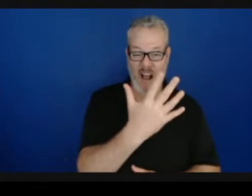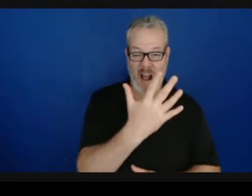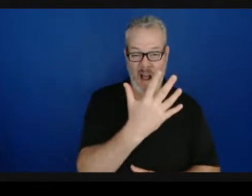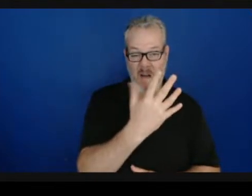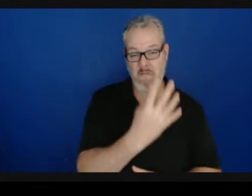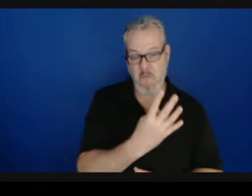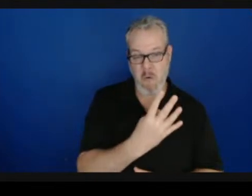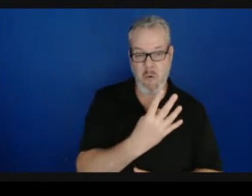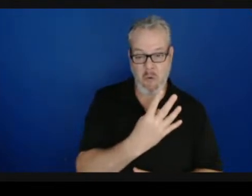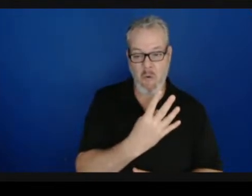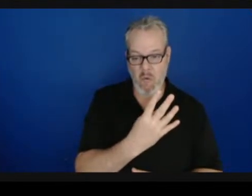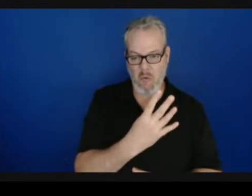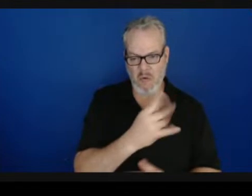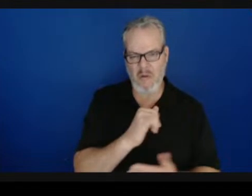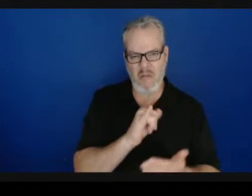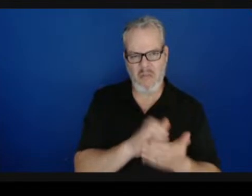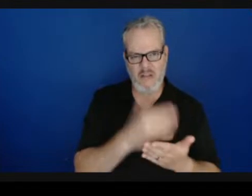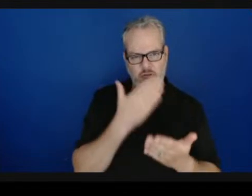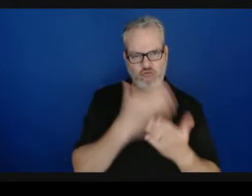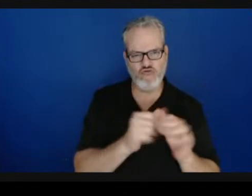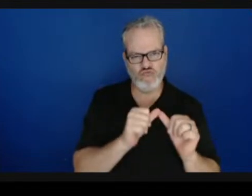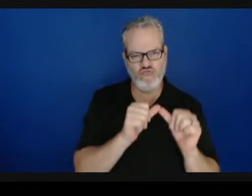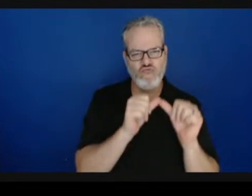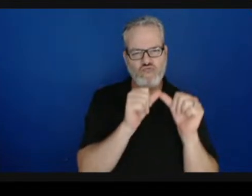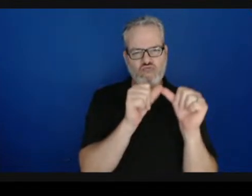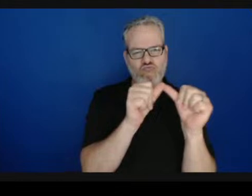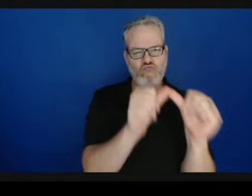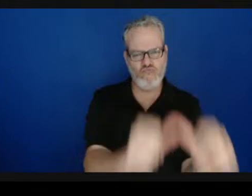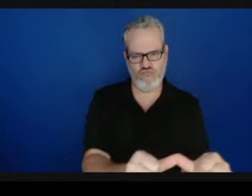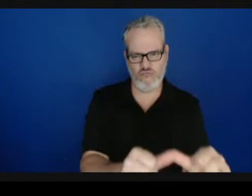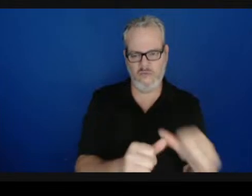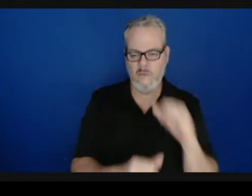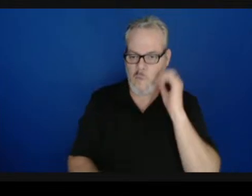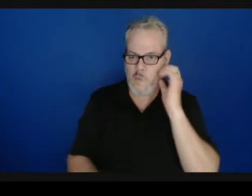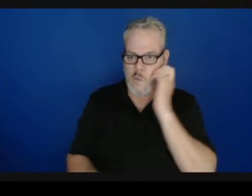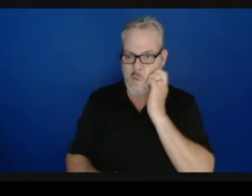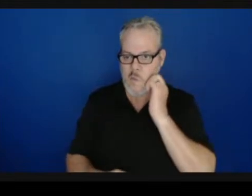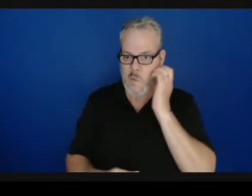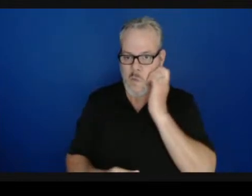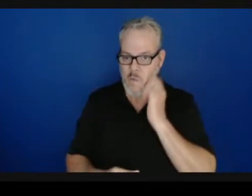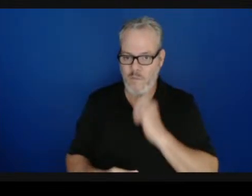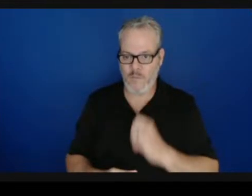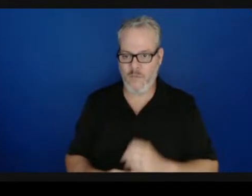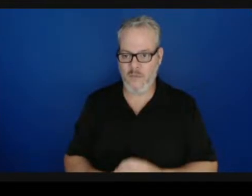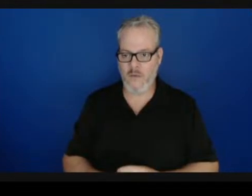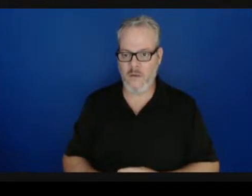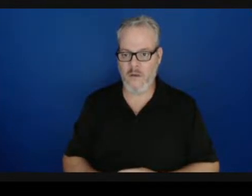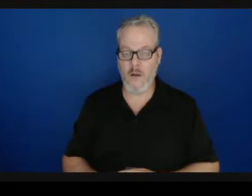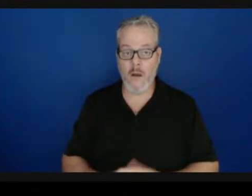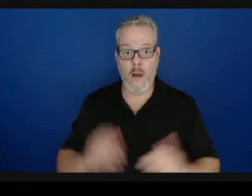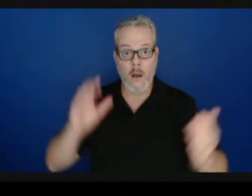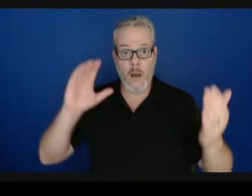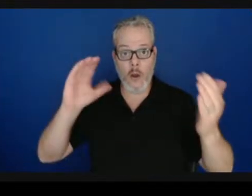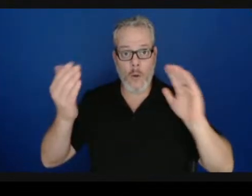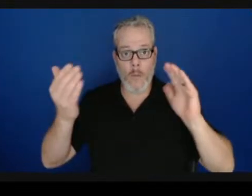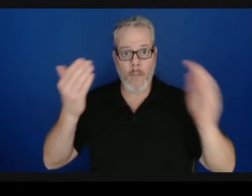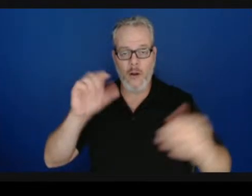what pool could sustain for a while. And so it's not nearly as much as what we saw in